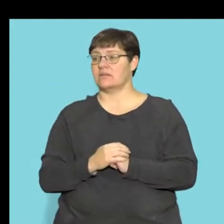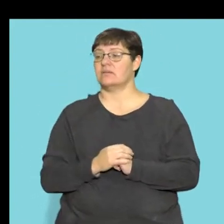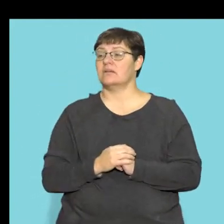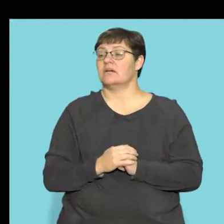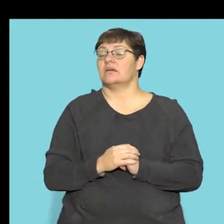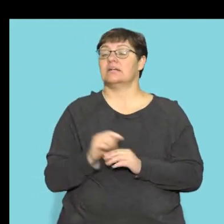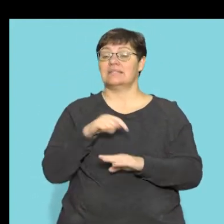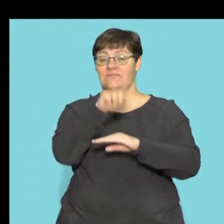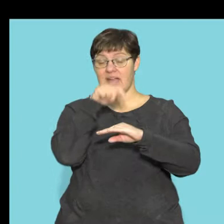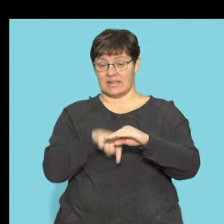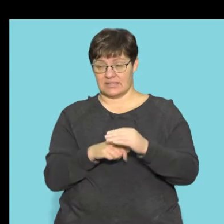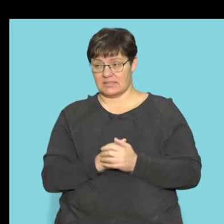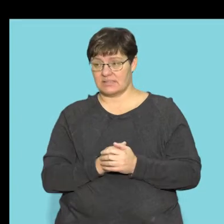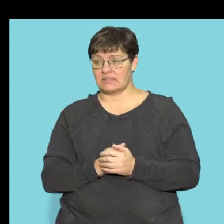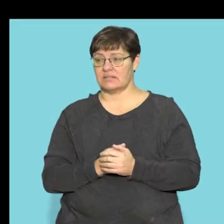divided by